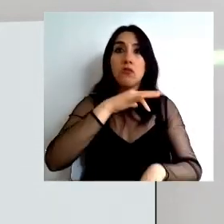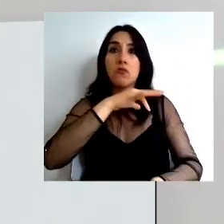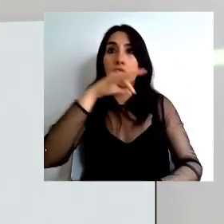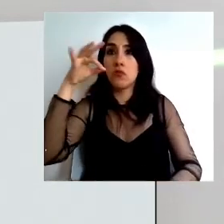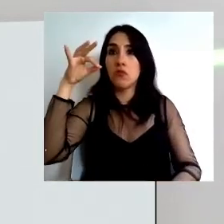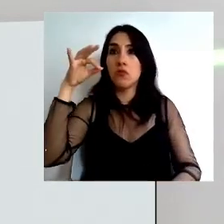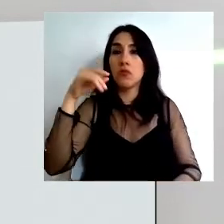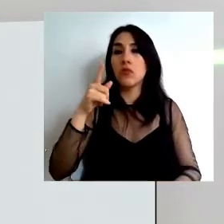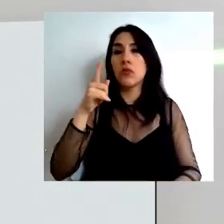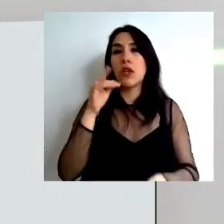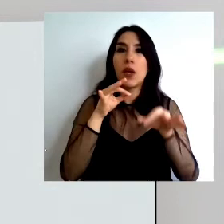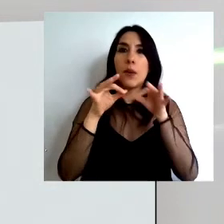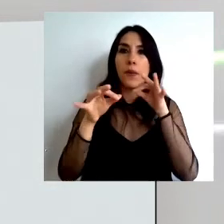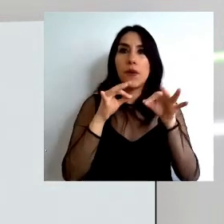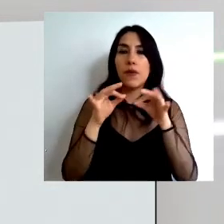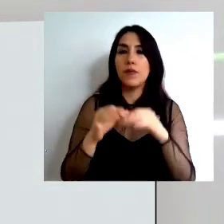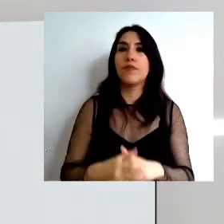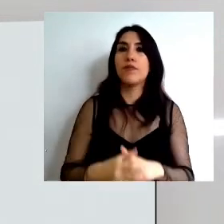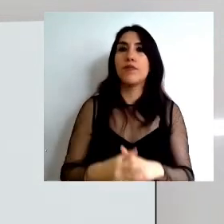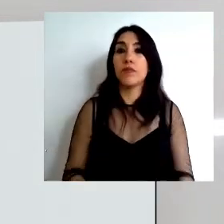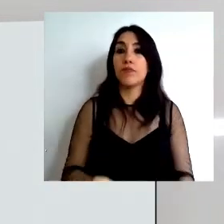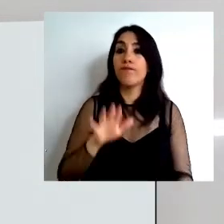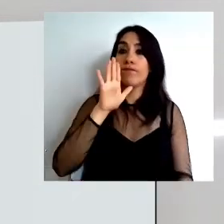replication or co-creation ecosystem.